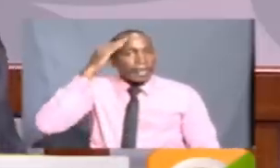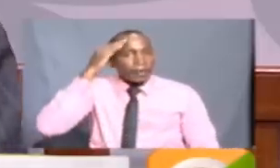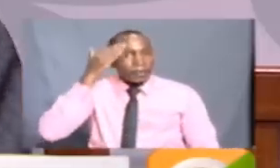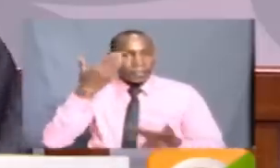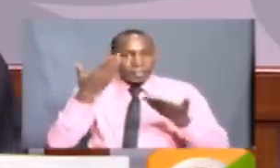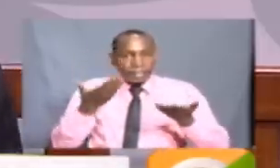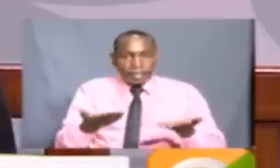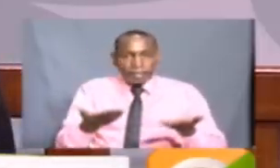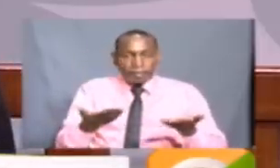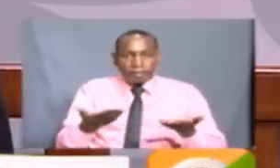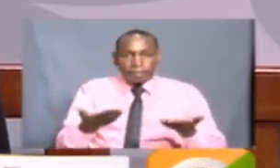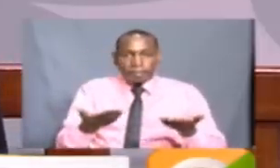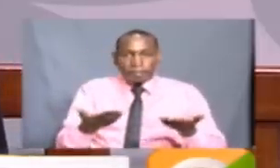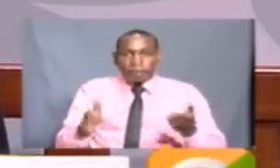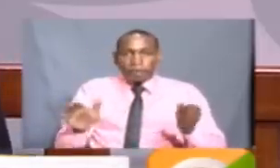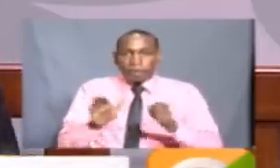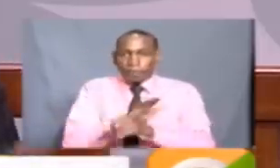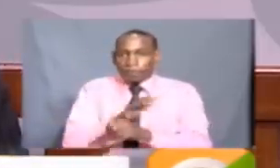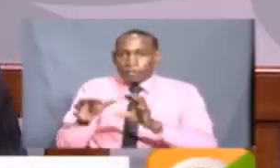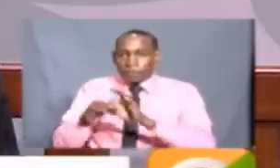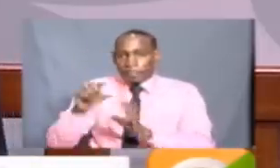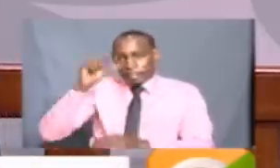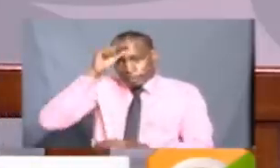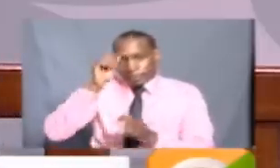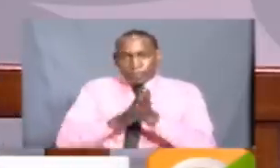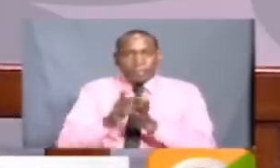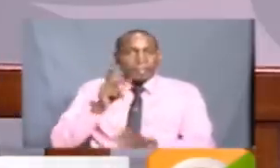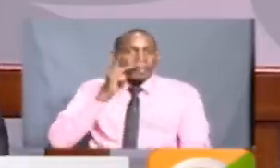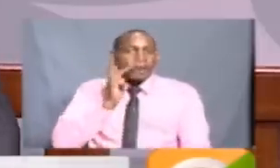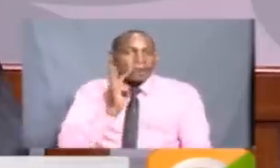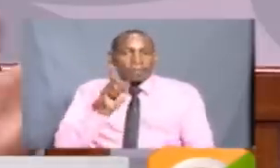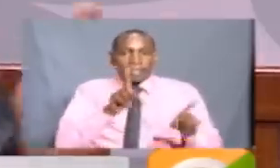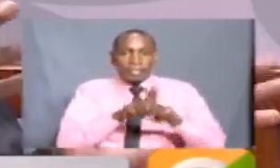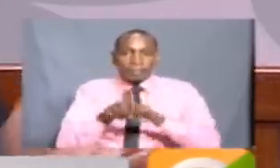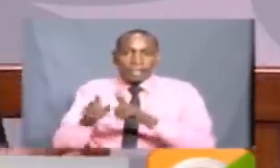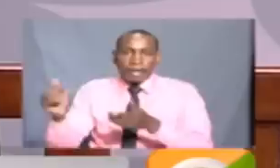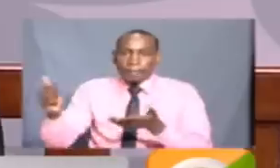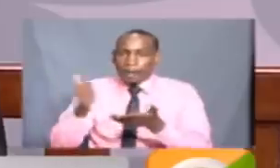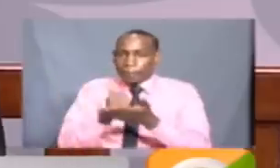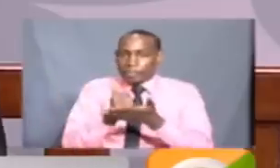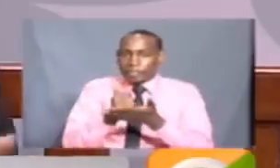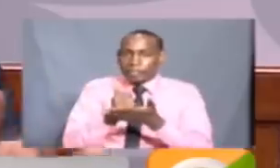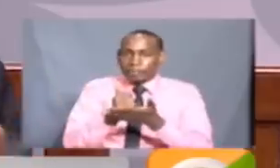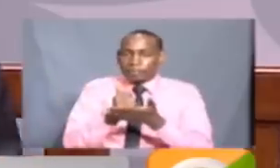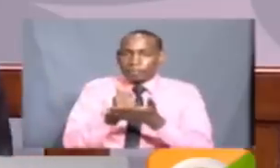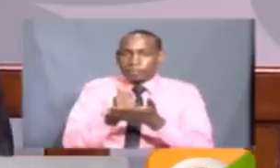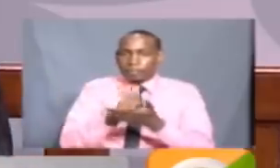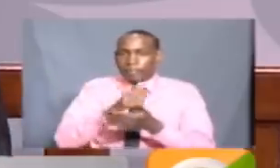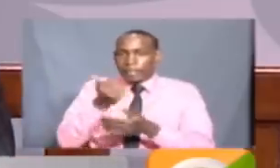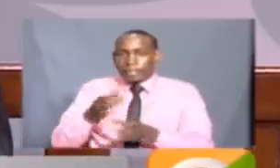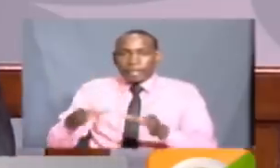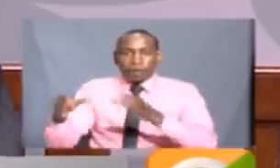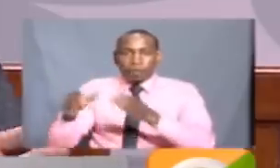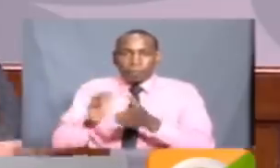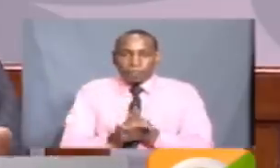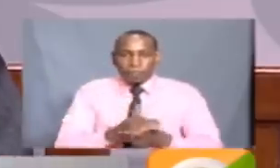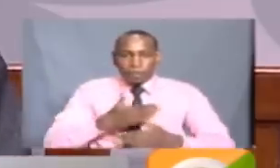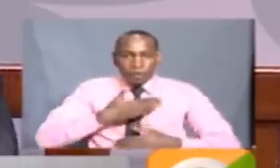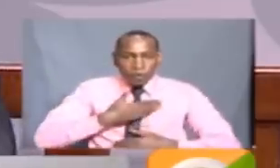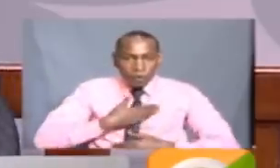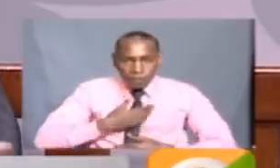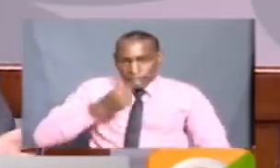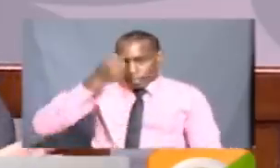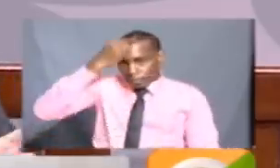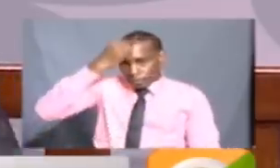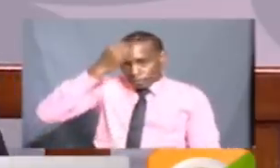now completely on the other side. Honorable Kalonzo Musyoka was also appointed on that other side. Yep. Honorable Wetangula is